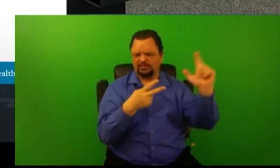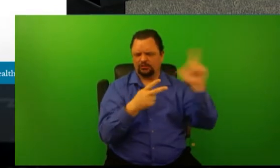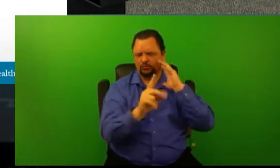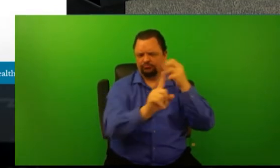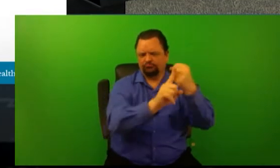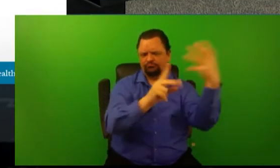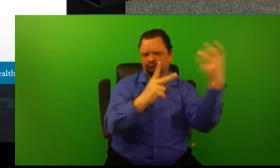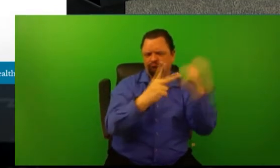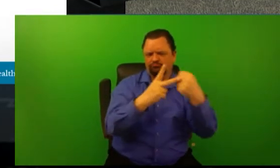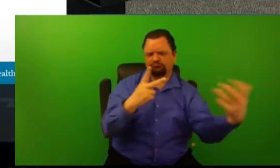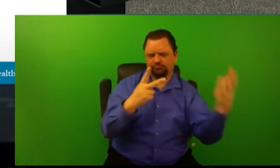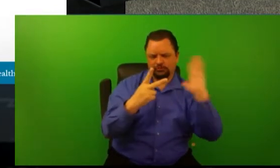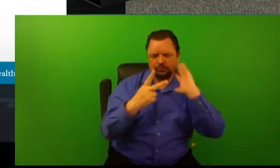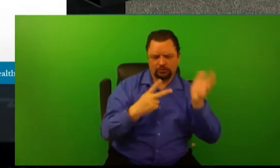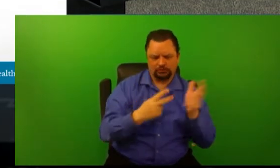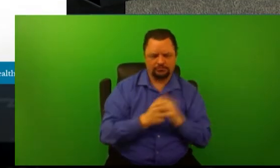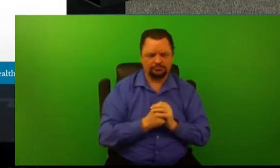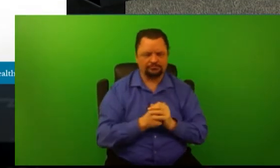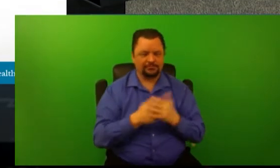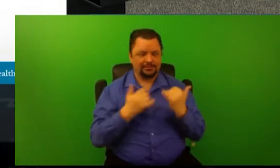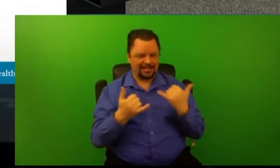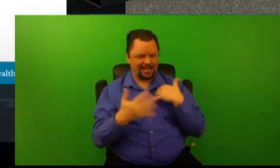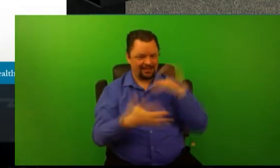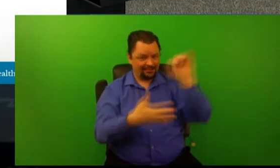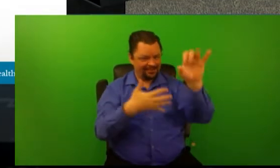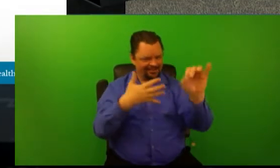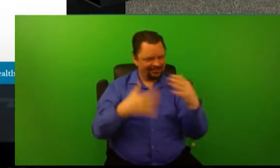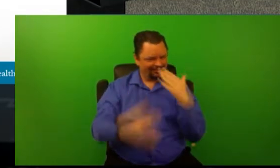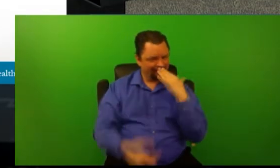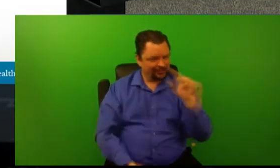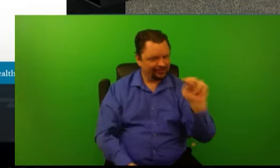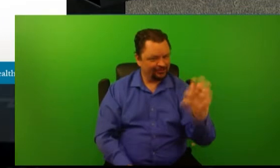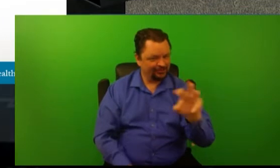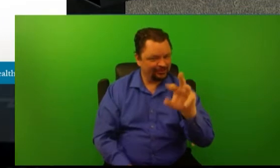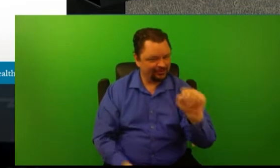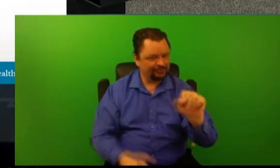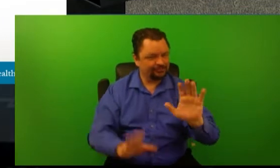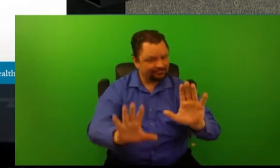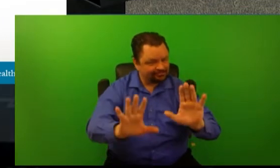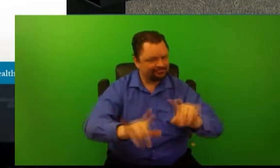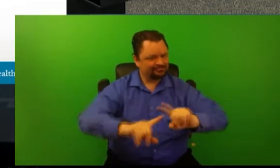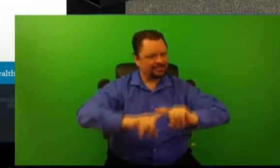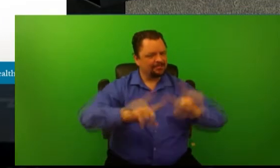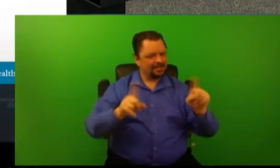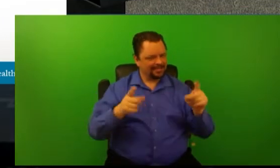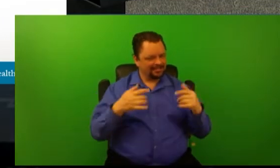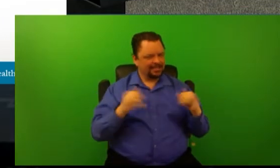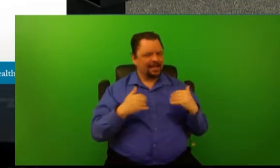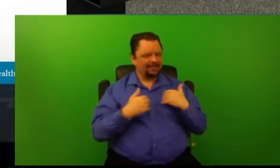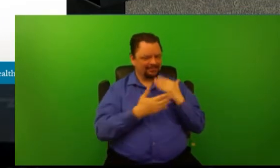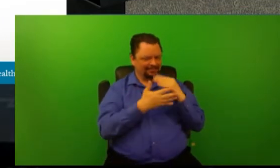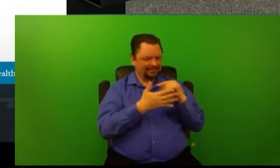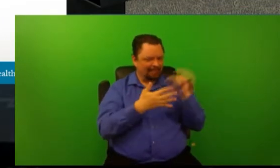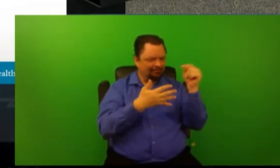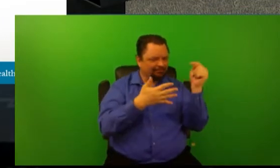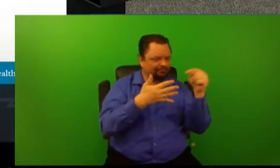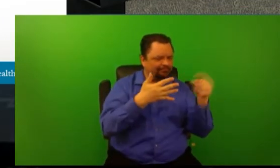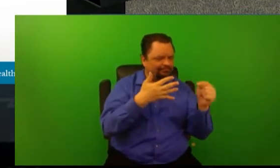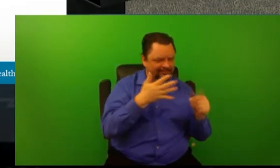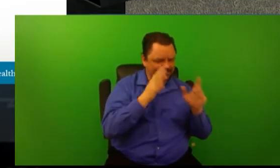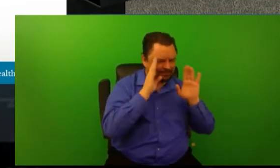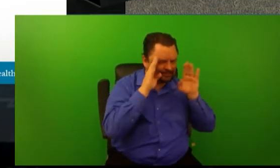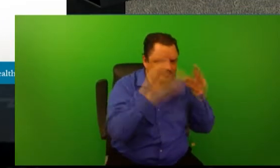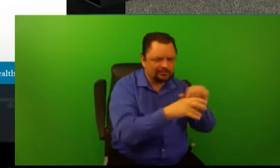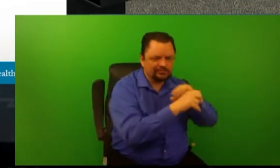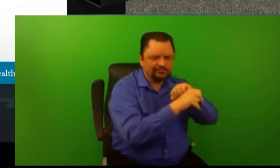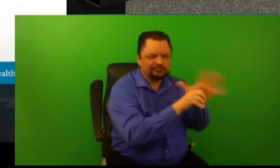all of this good news, we don't want to lose sight that there's also still importance on our COVID prevention measures.